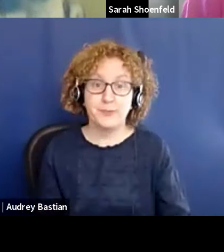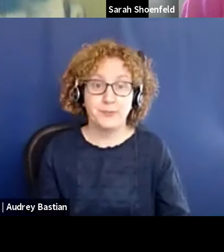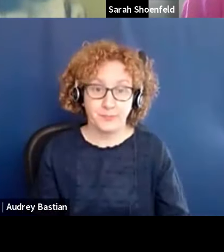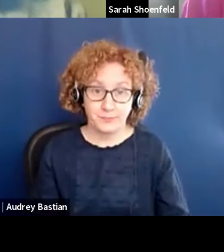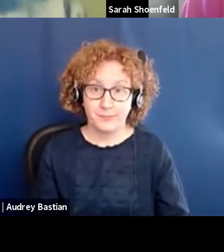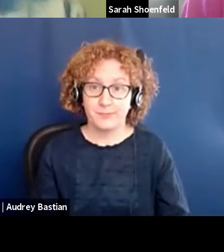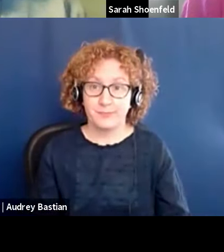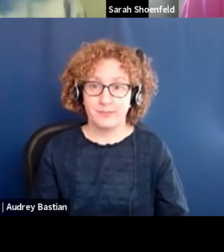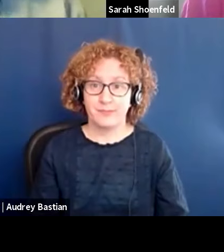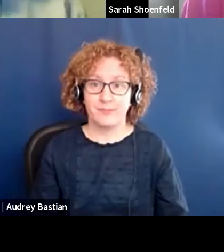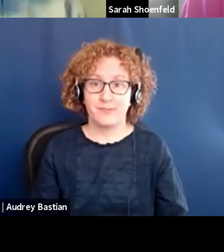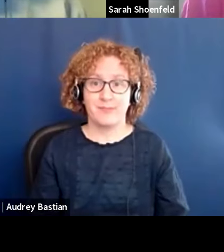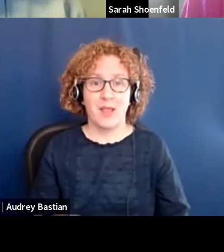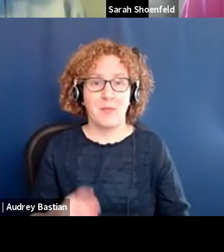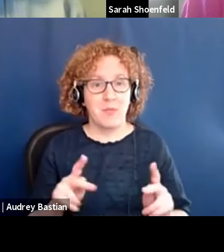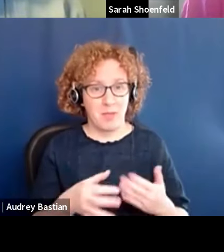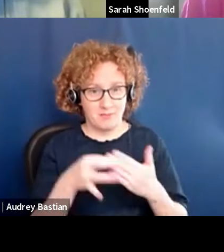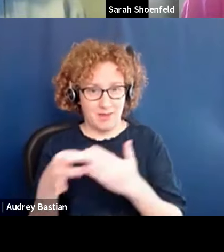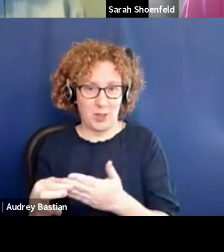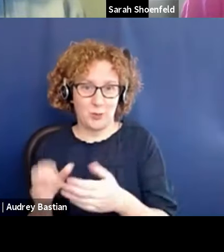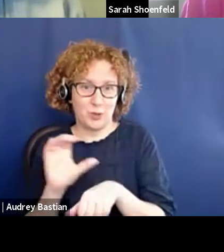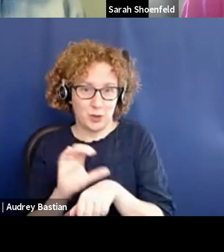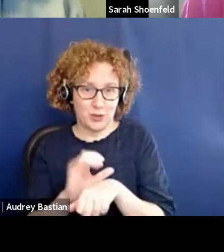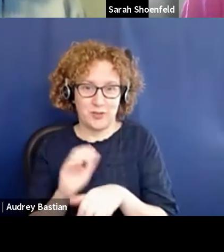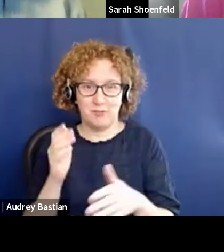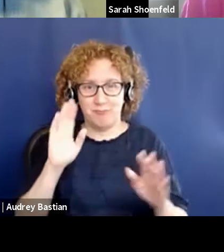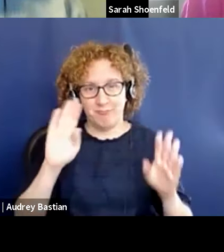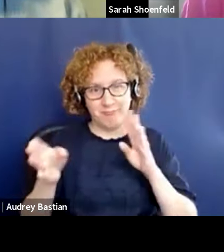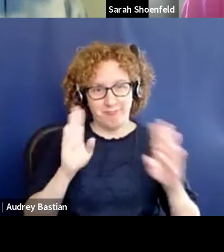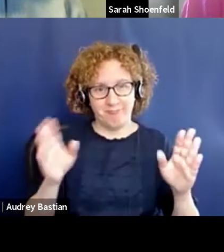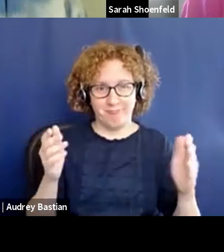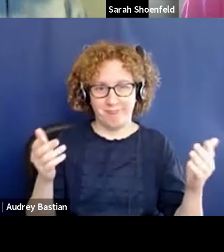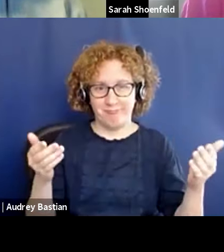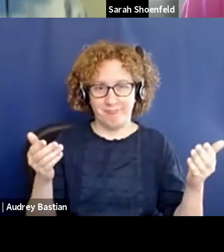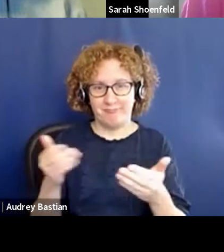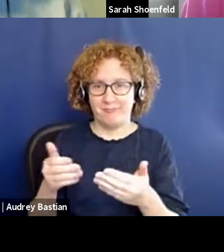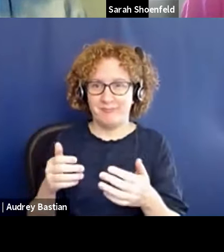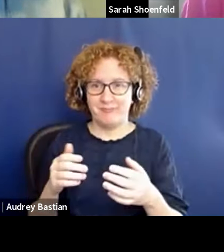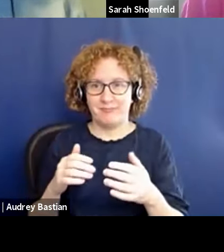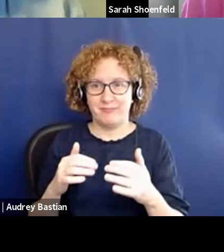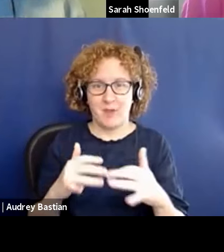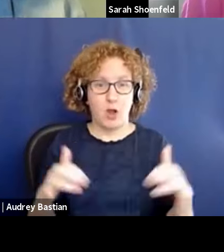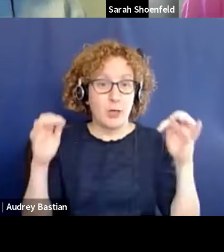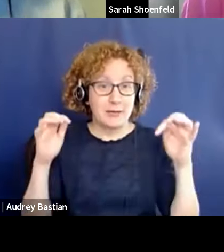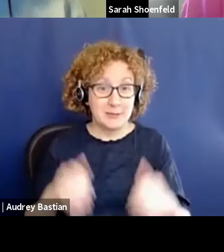Let people take you to church and introduce you to their fellow congregants. That's another good way.